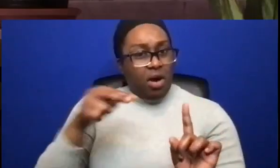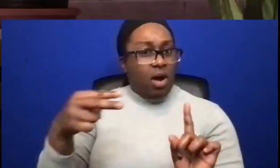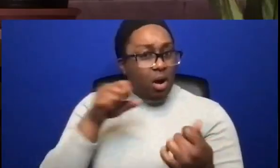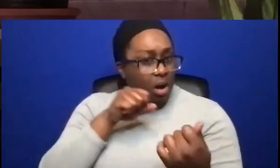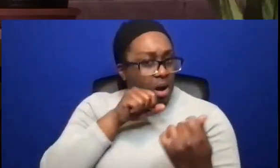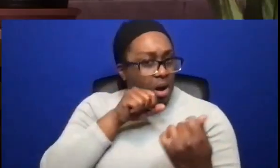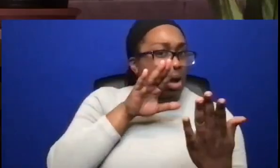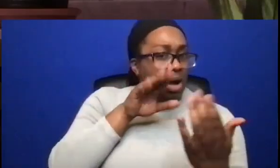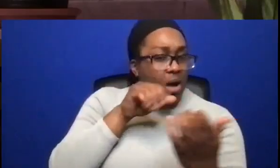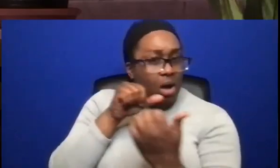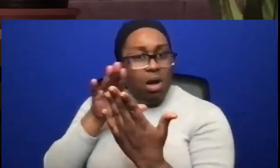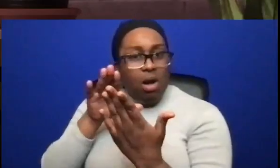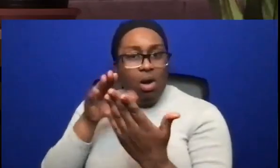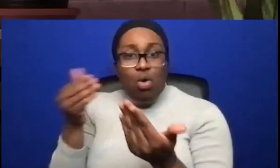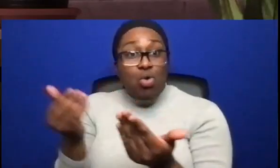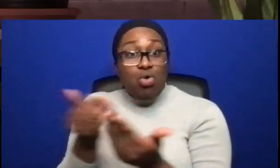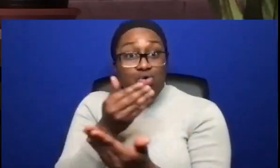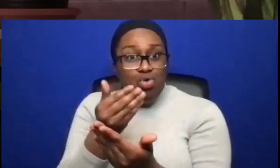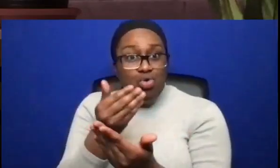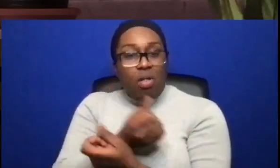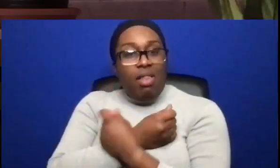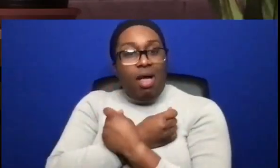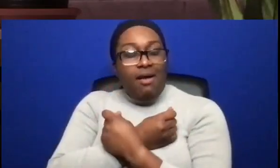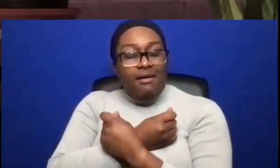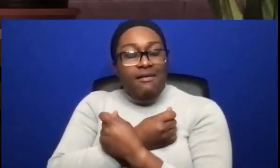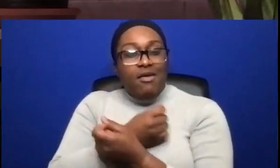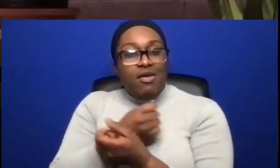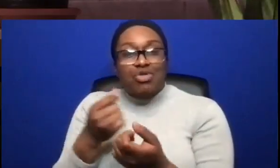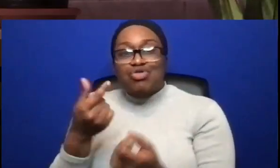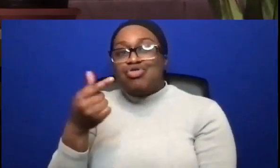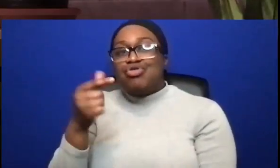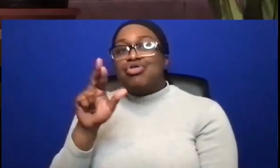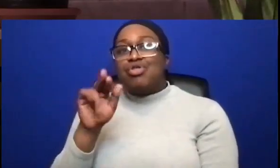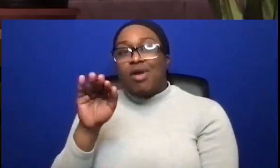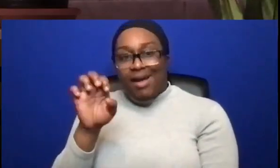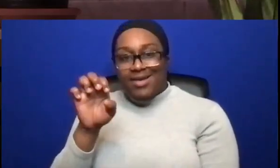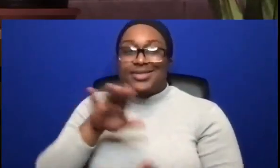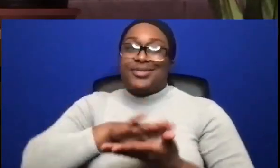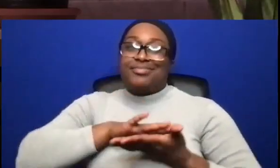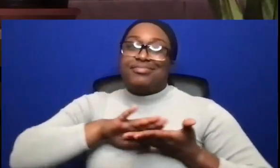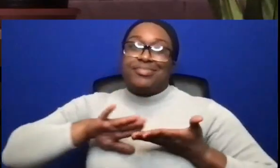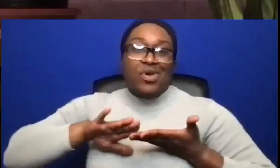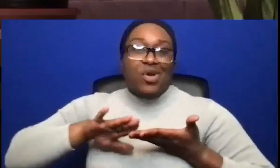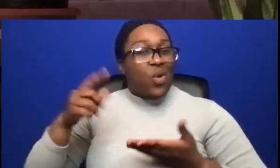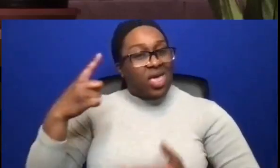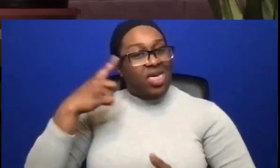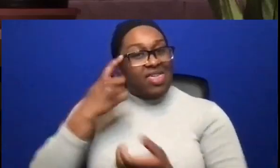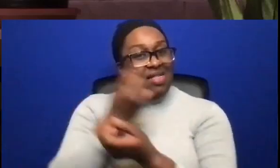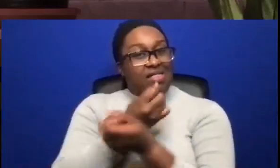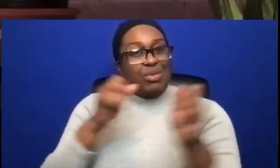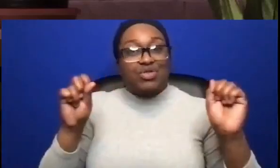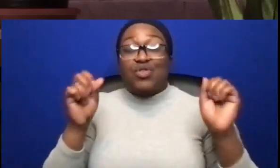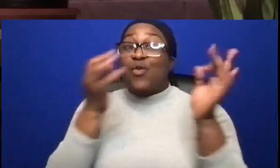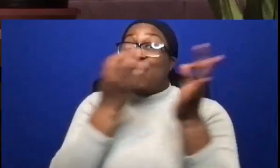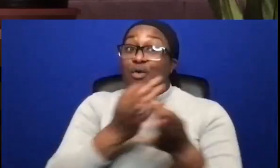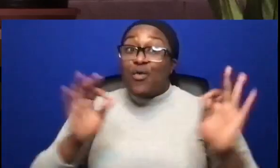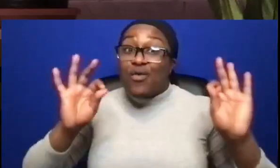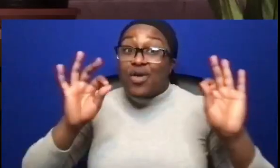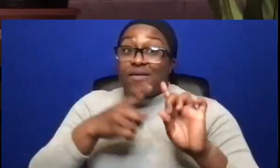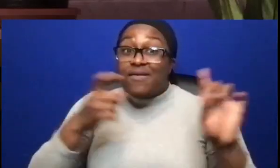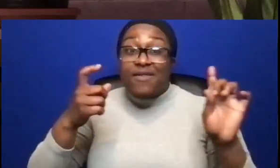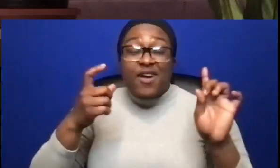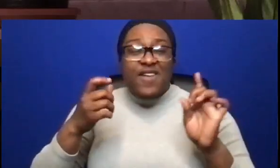life defined by grace. We often think of liberation as freedom from physical